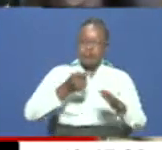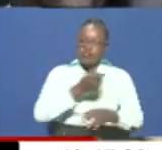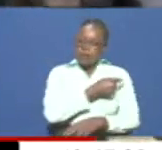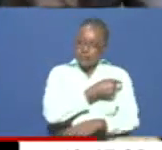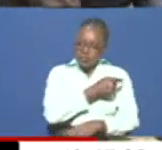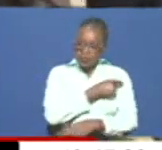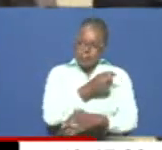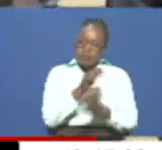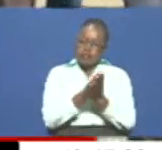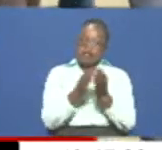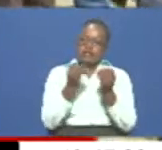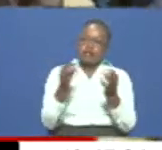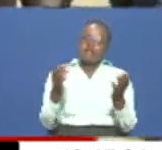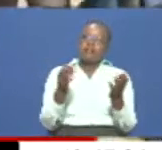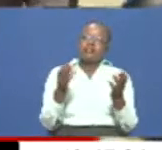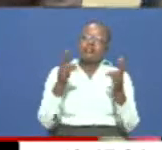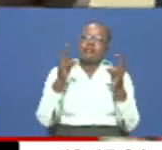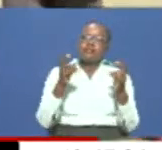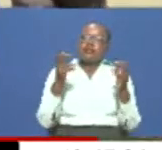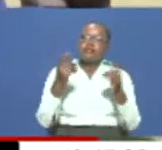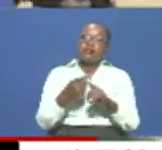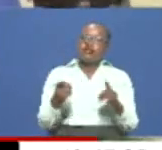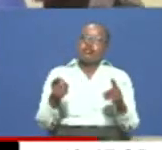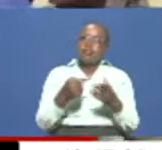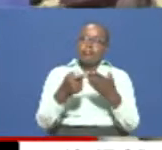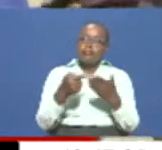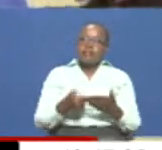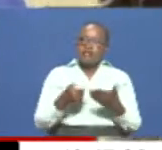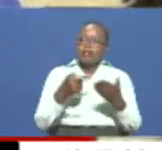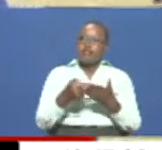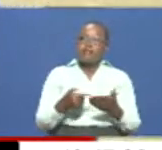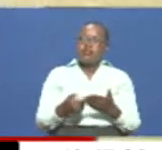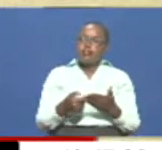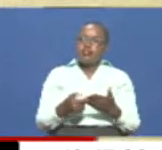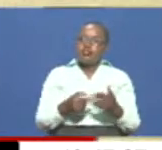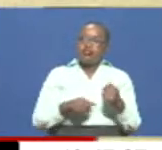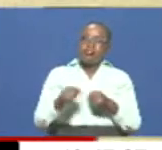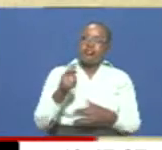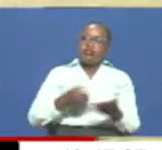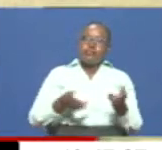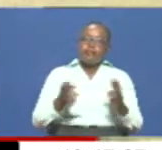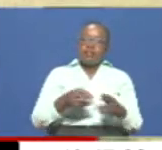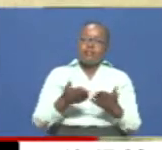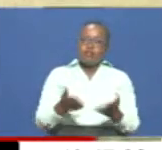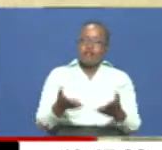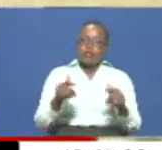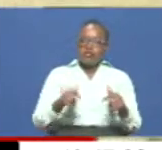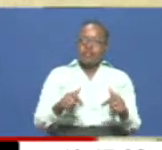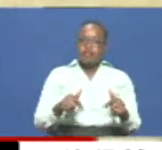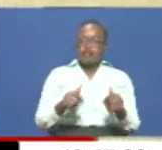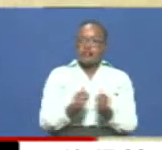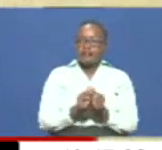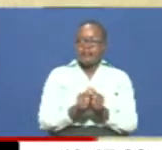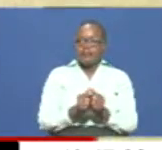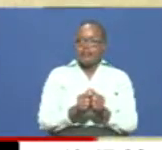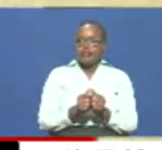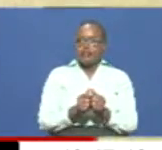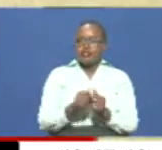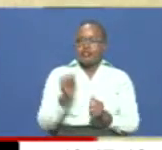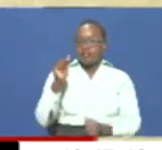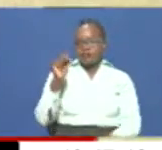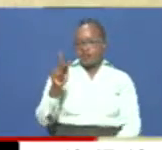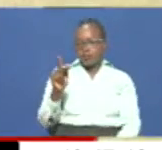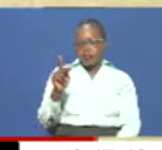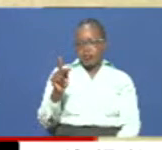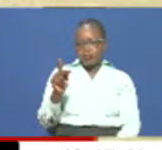issues. But we're going to discuss a lot about what will be happening here today with Athletics Kenya